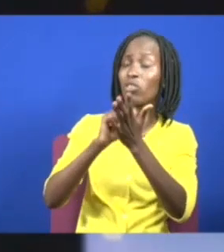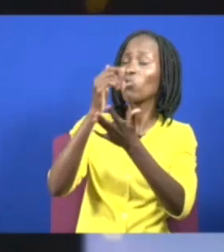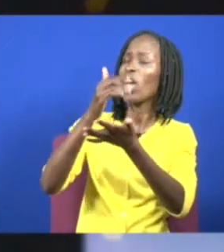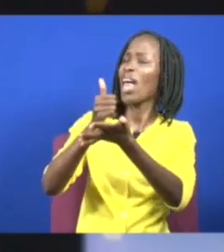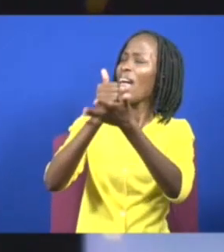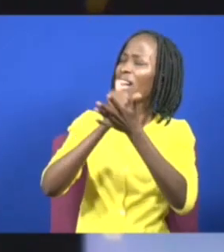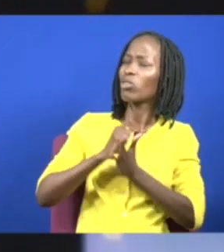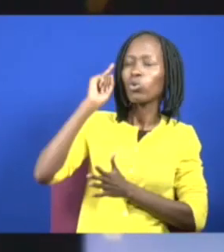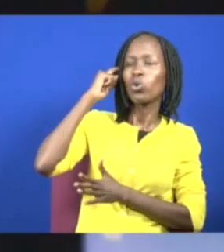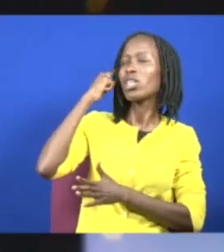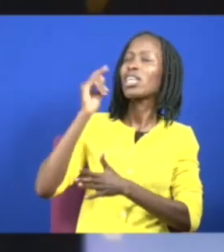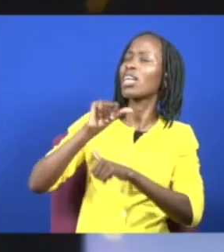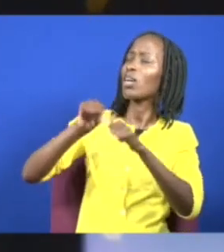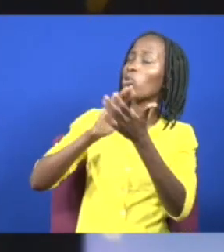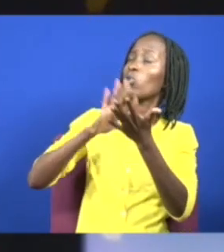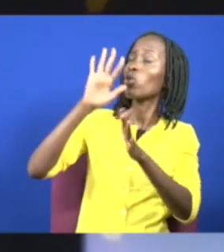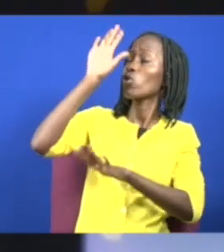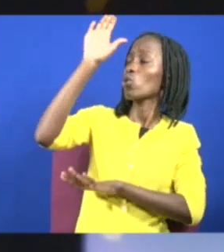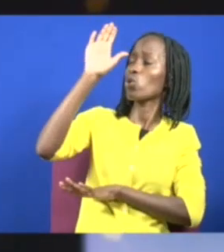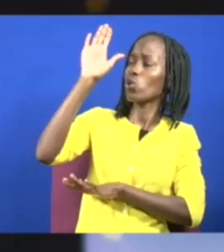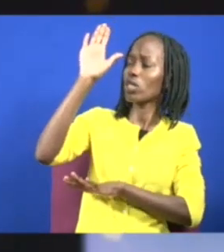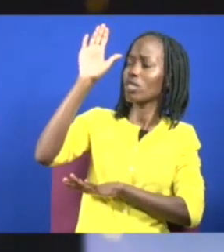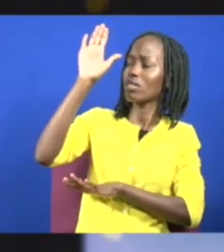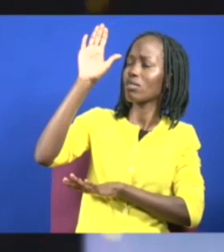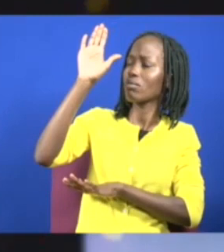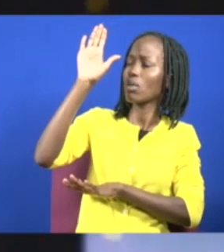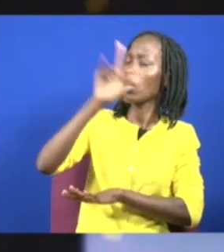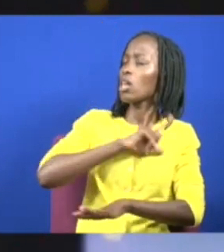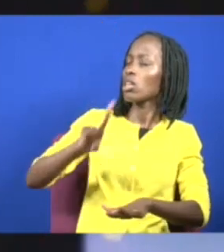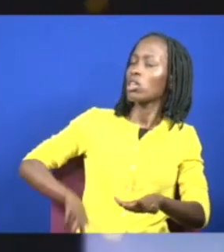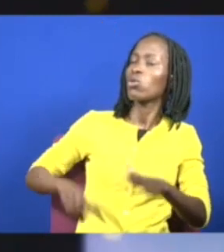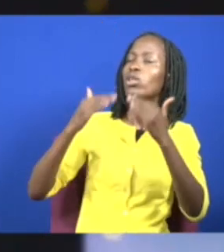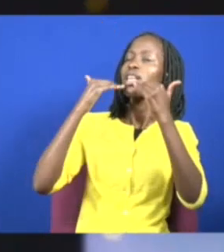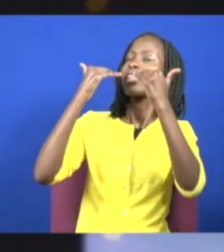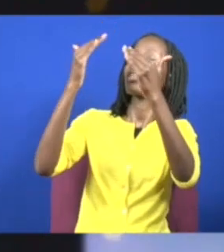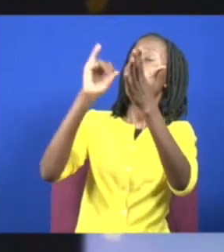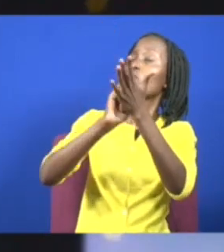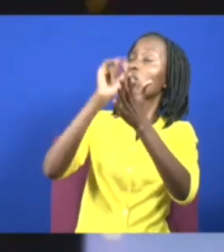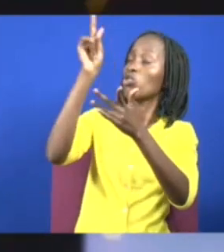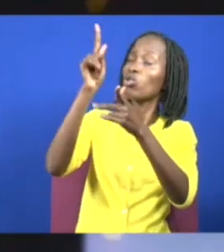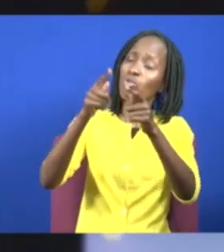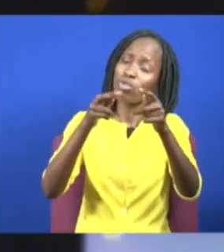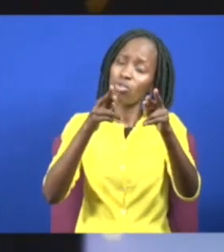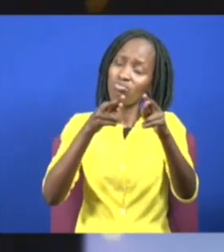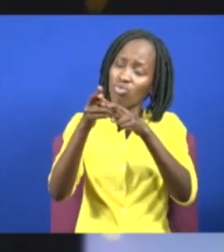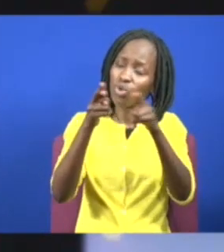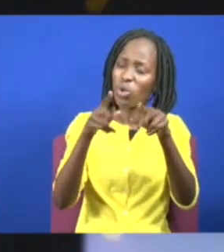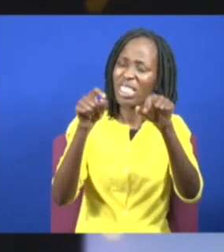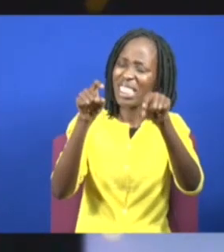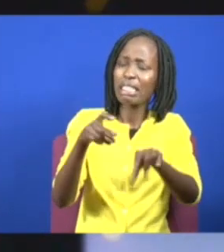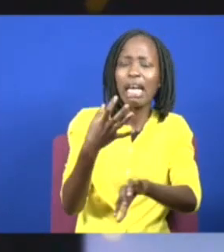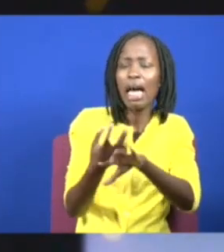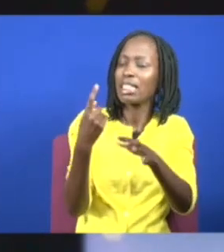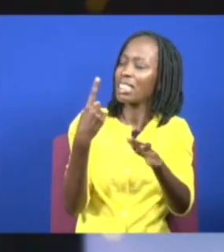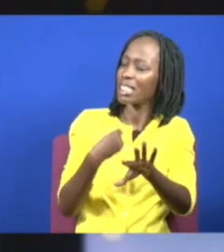helped us to reflect upon your glory, your beauty, even as we gaze upon your face. We thank you that you've been in charge even during the trying time